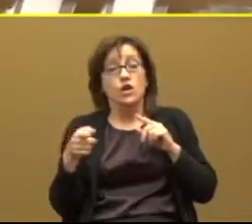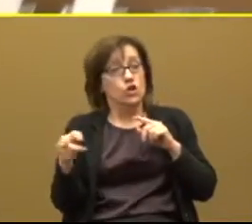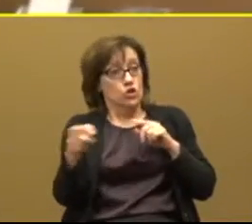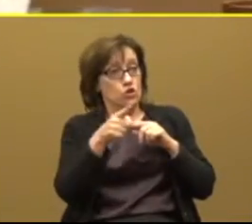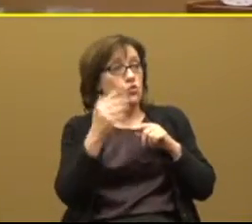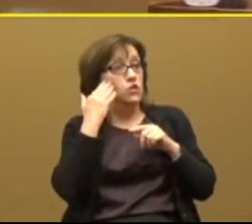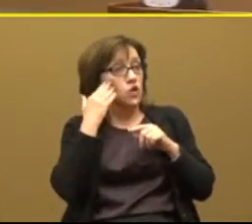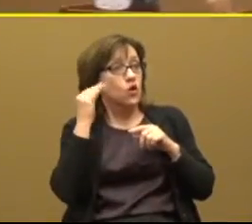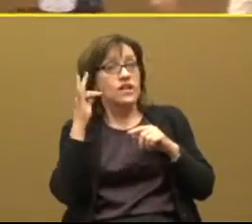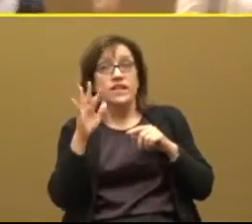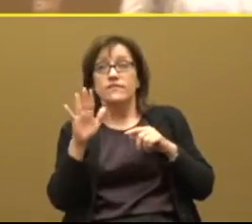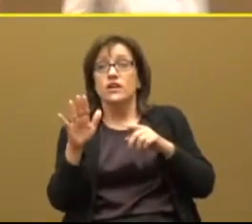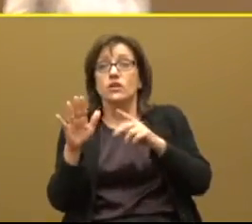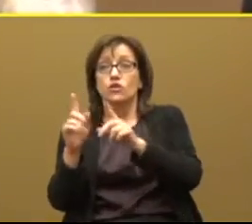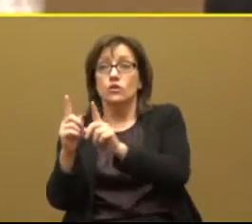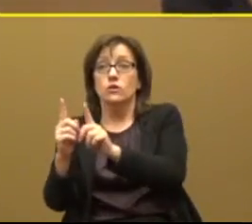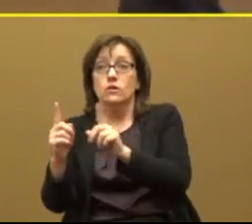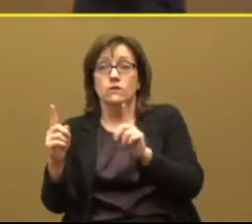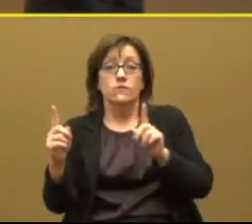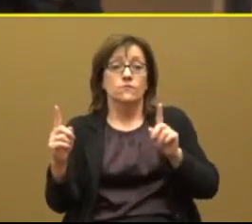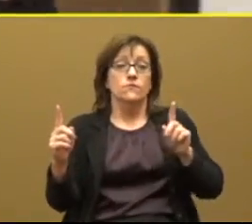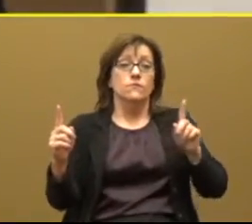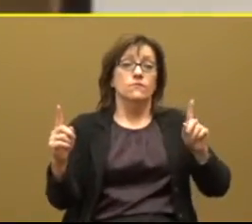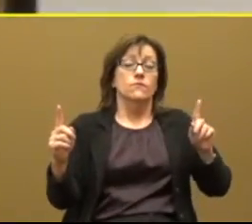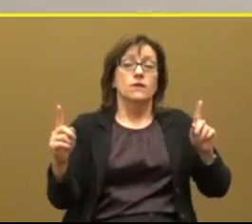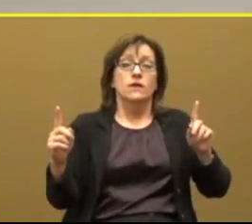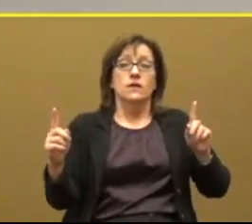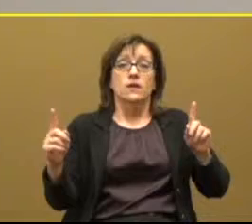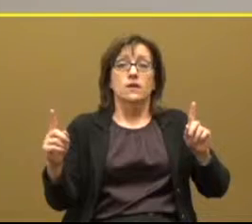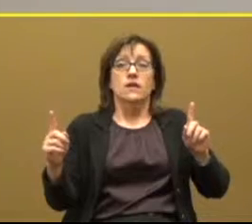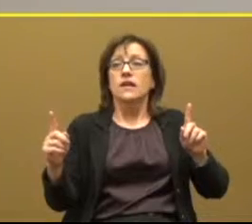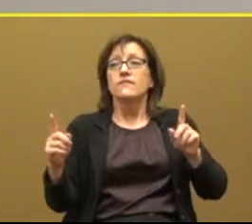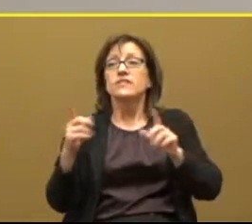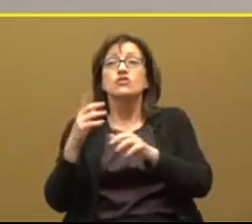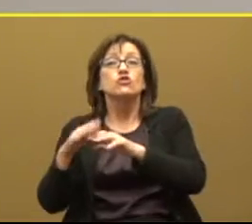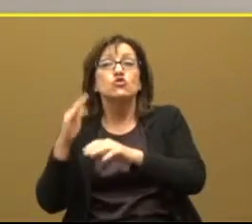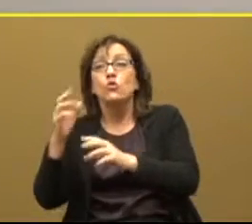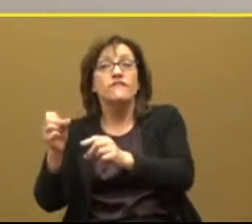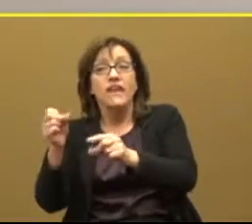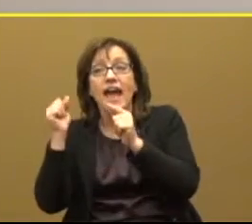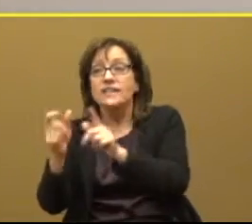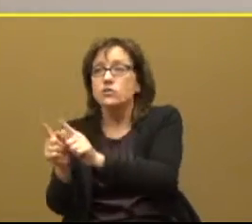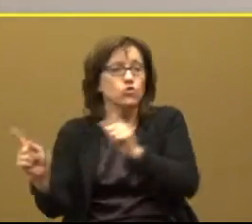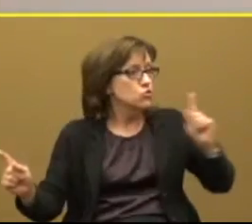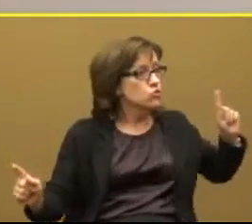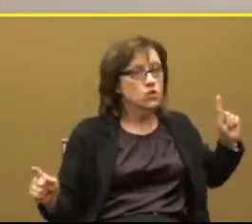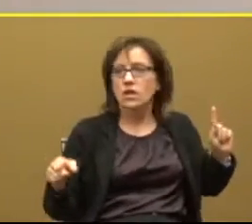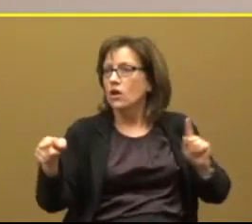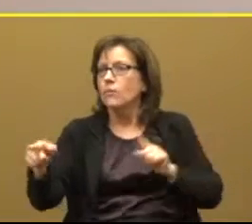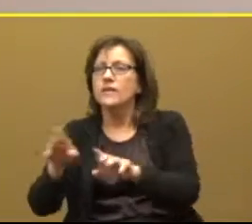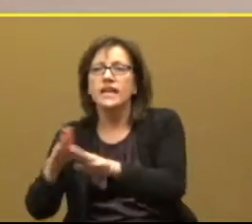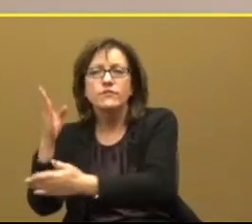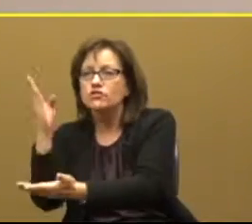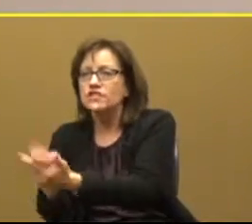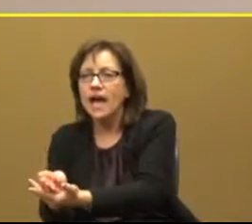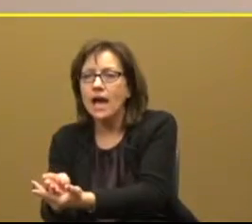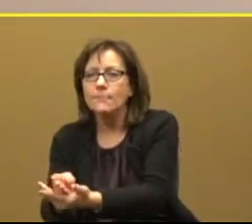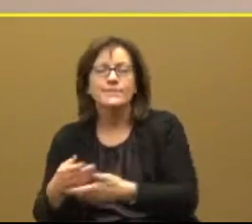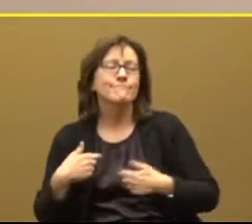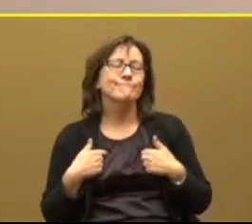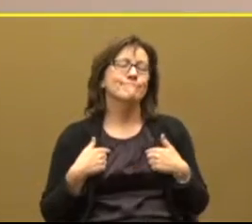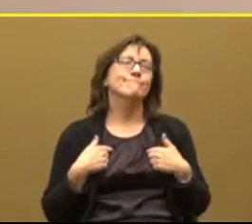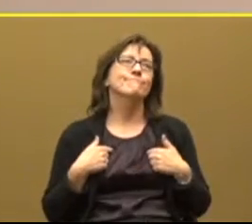said, you'll know if you're fading your reinforcement too quickly, if the behavior stops. I've gone